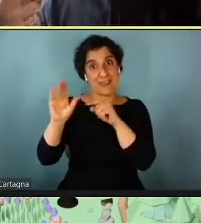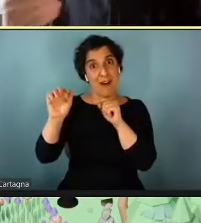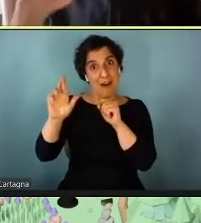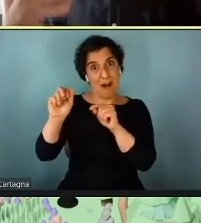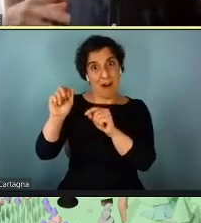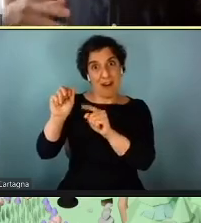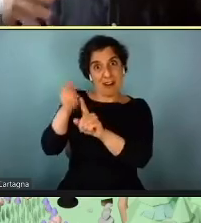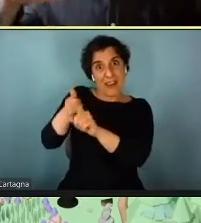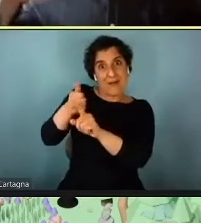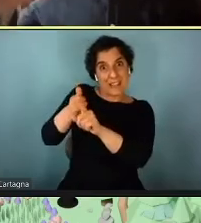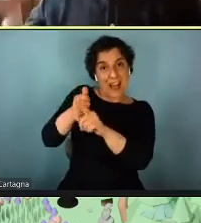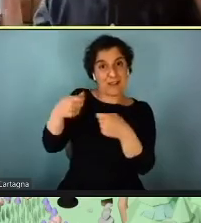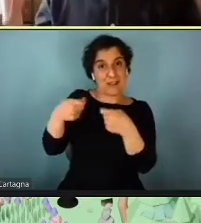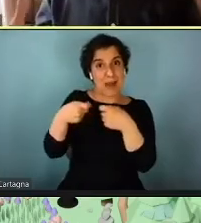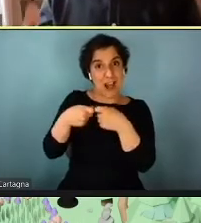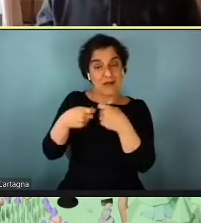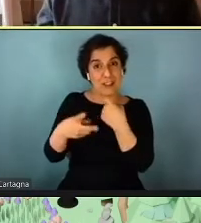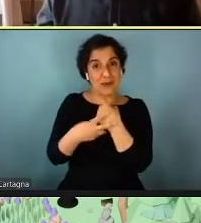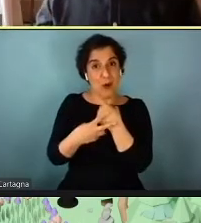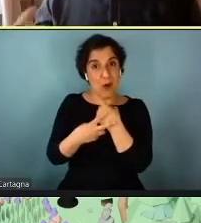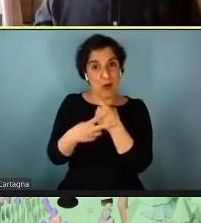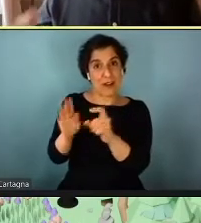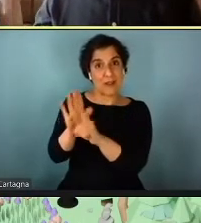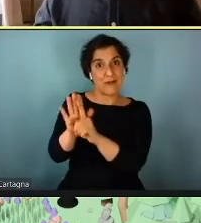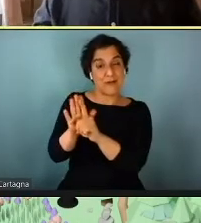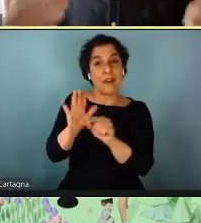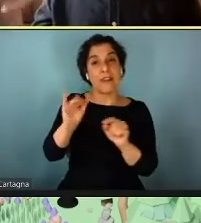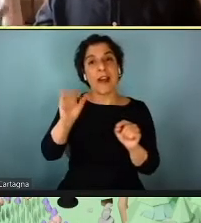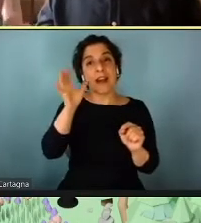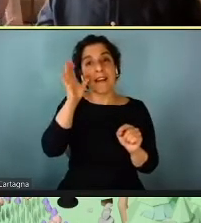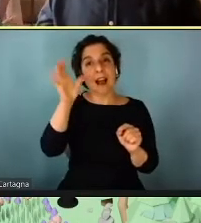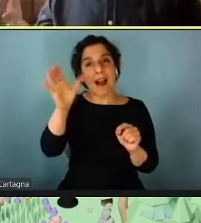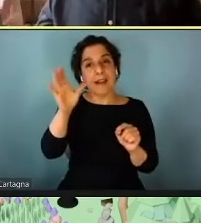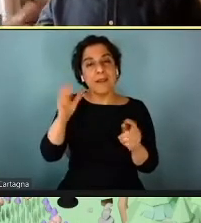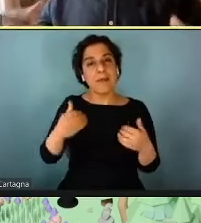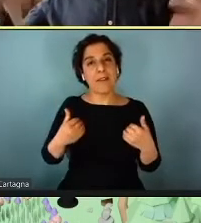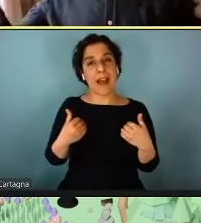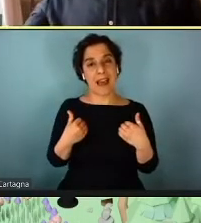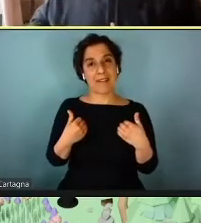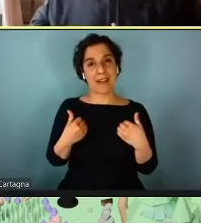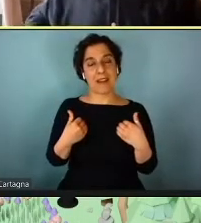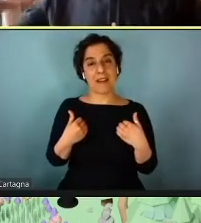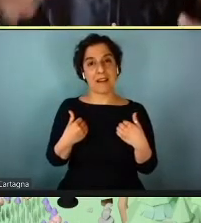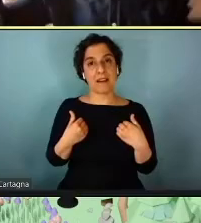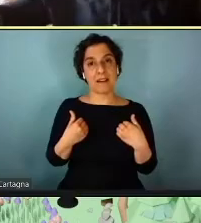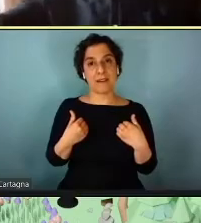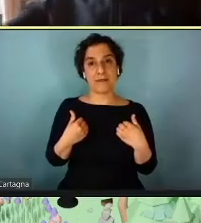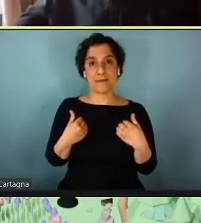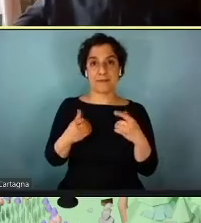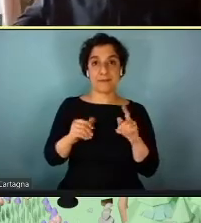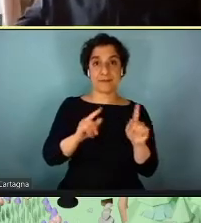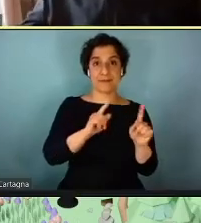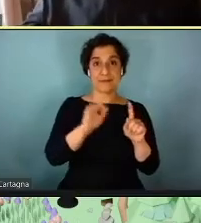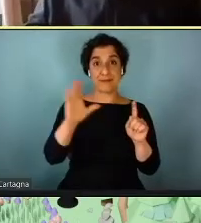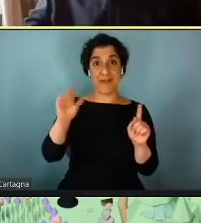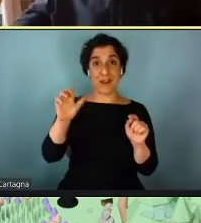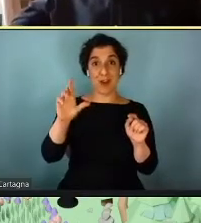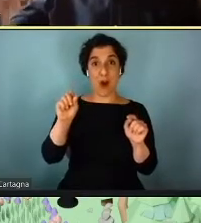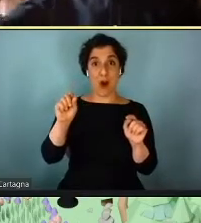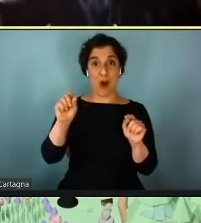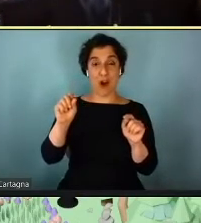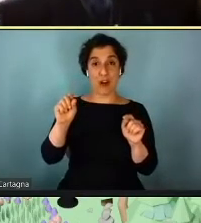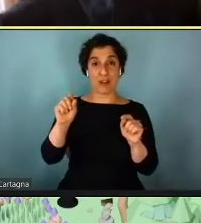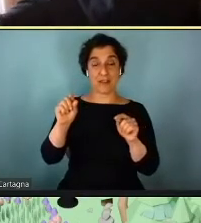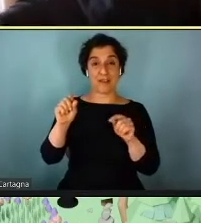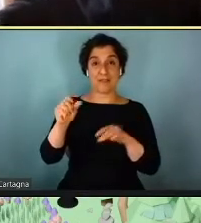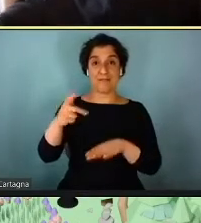This is the concept of having these cars that are sitting on thermal cars that